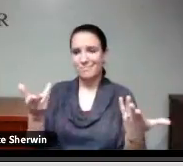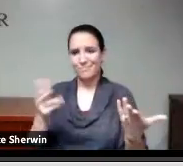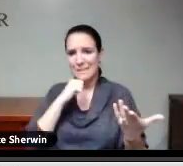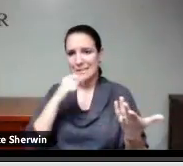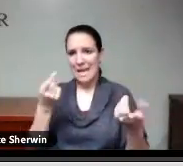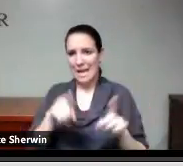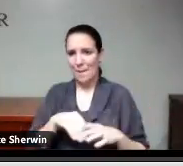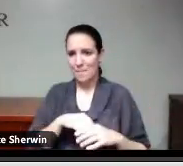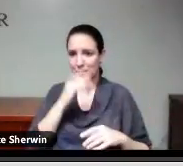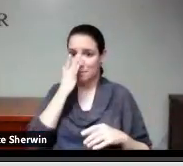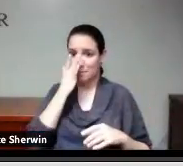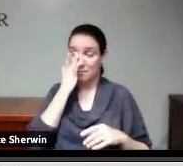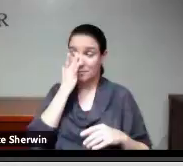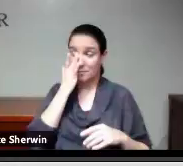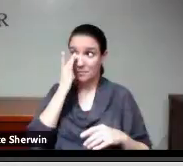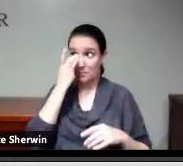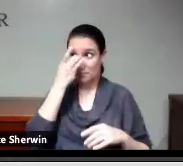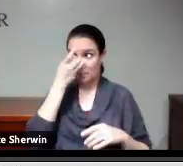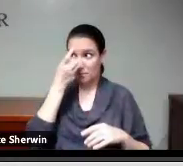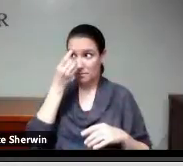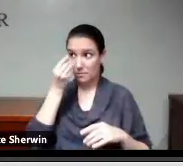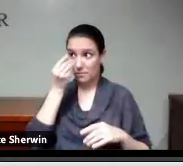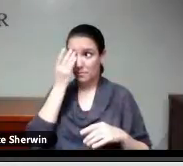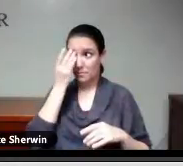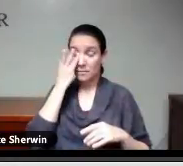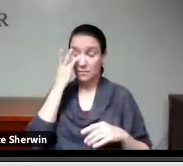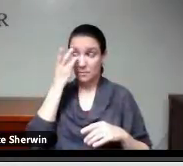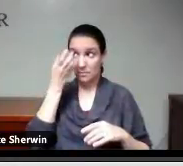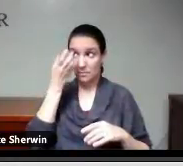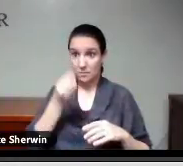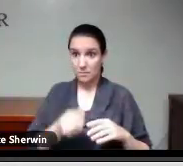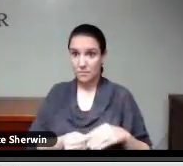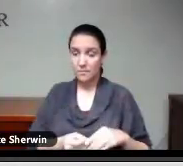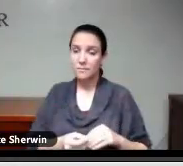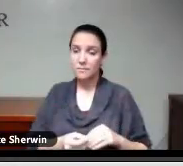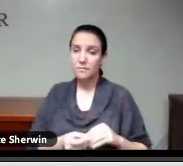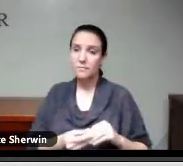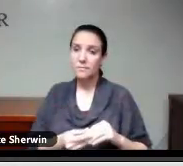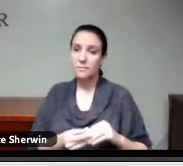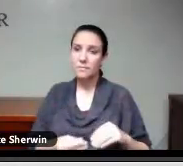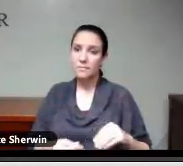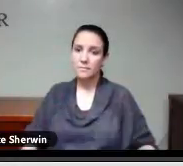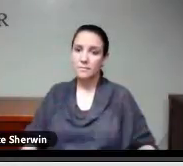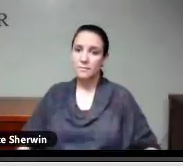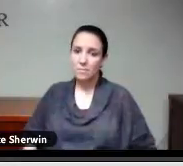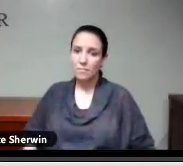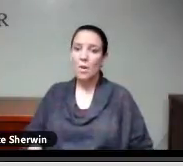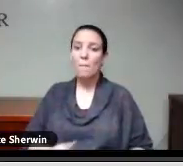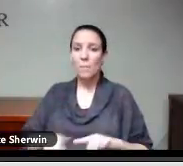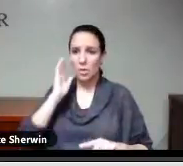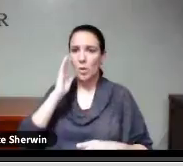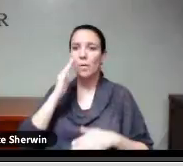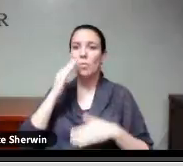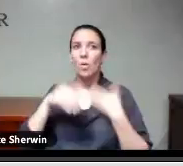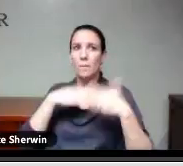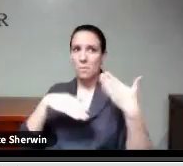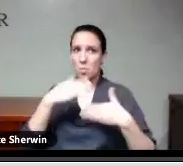in multiple languages, but there's going to be a process over time where we're going to start to develop new